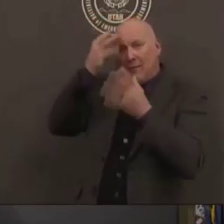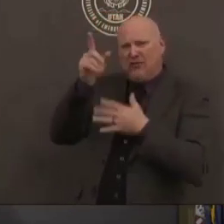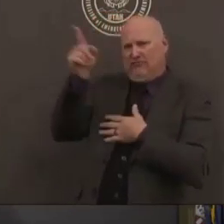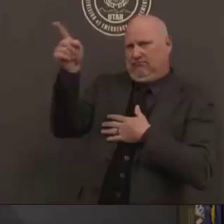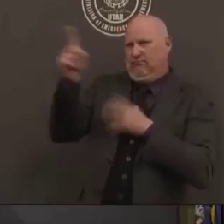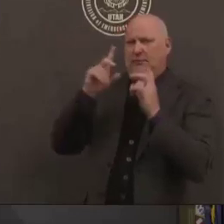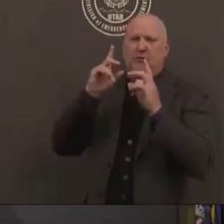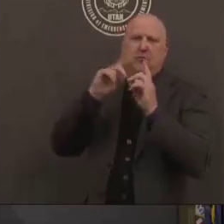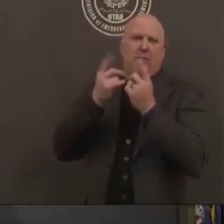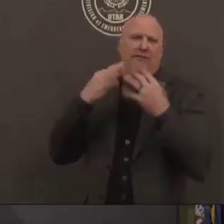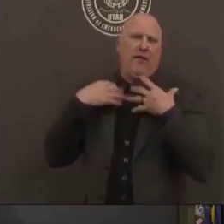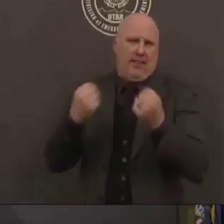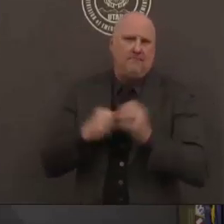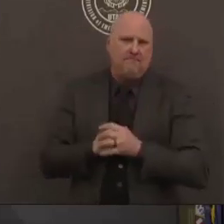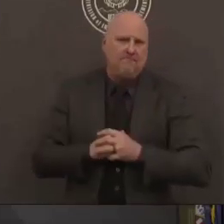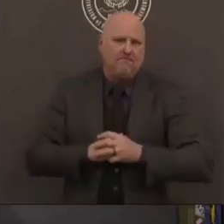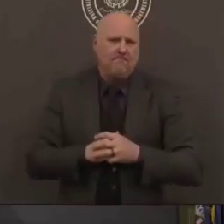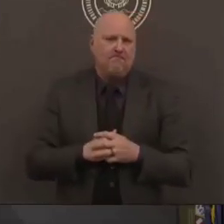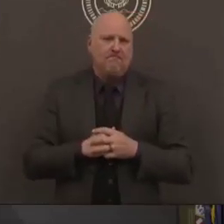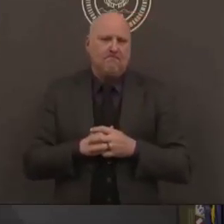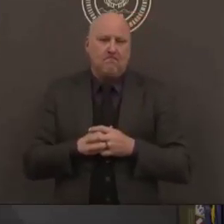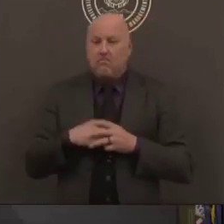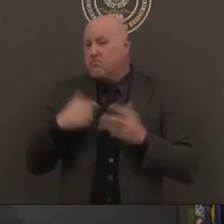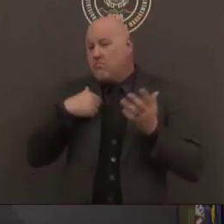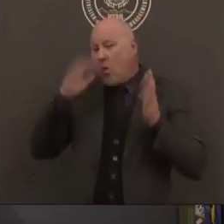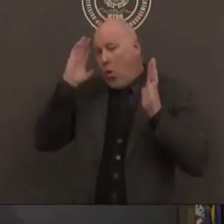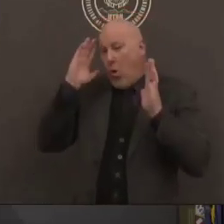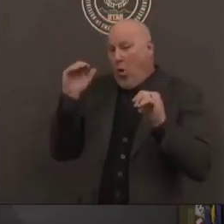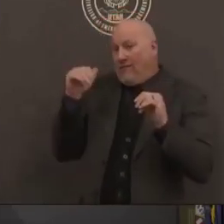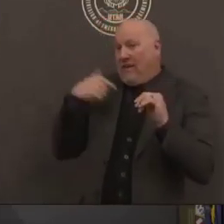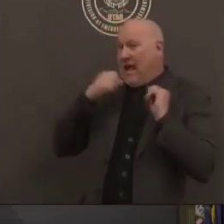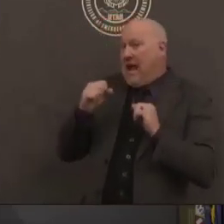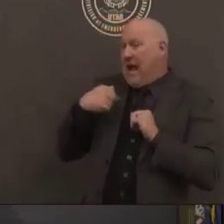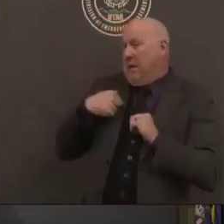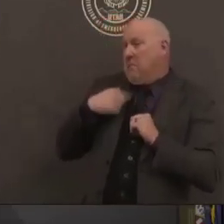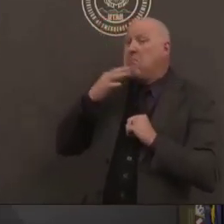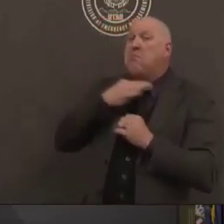don't have that, but it's something we can get for you.